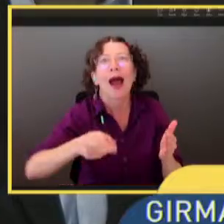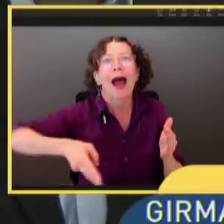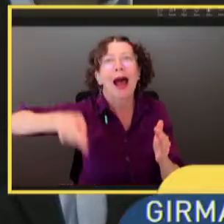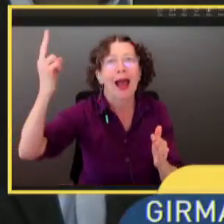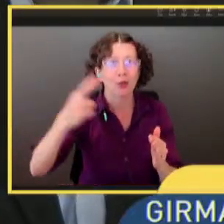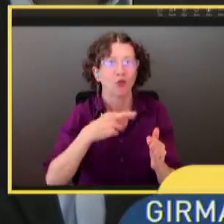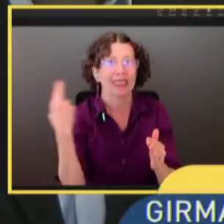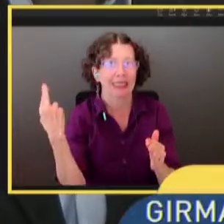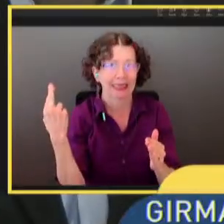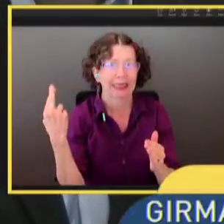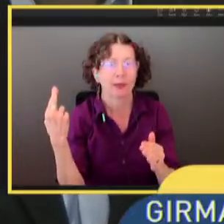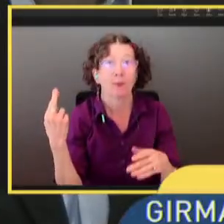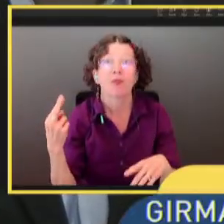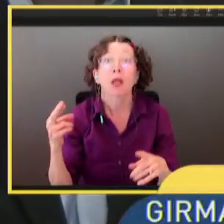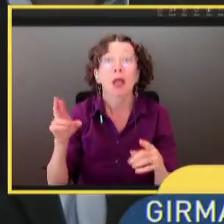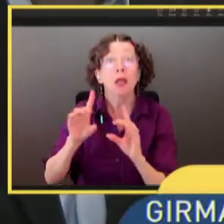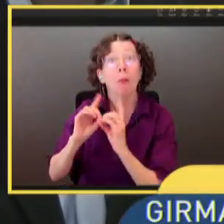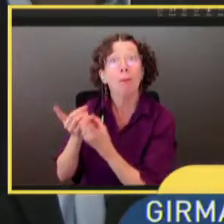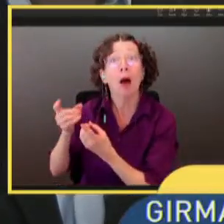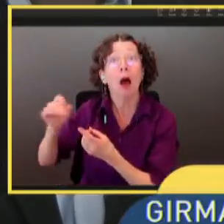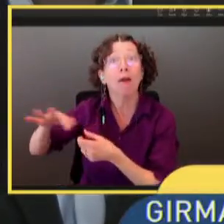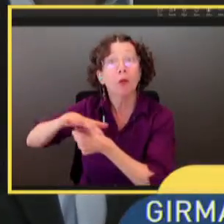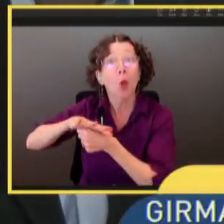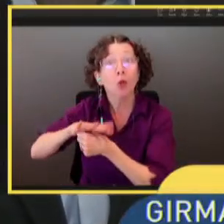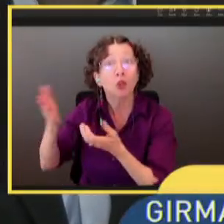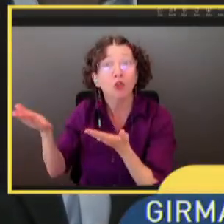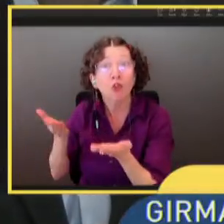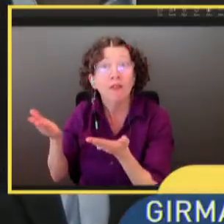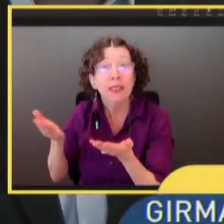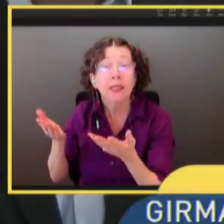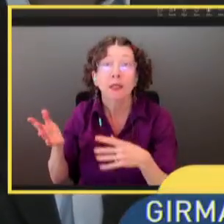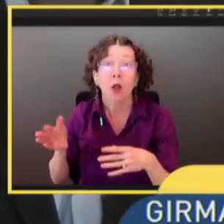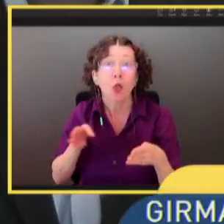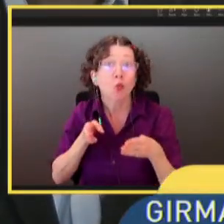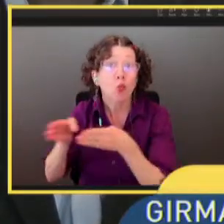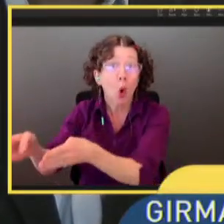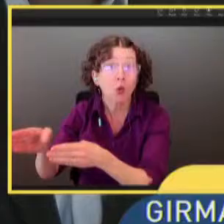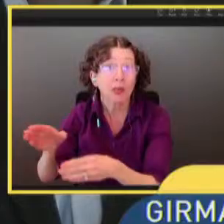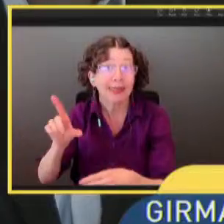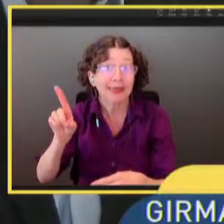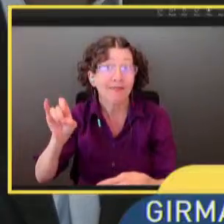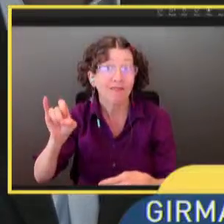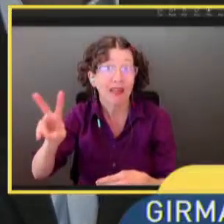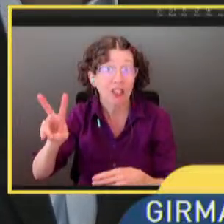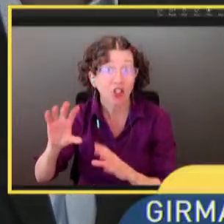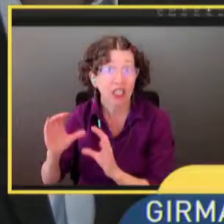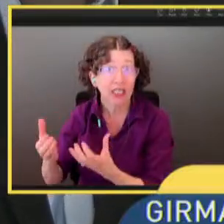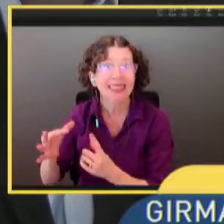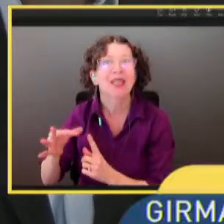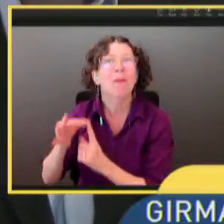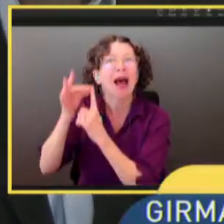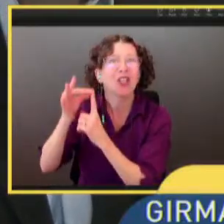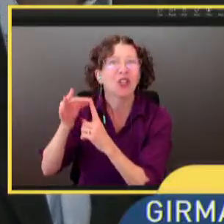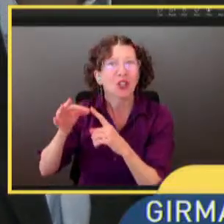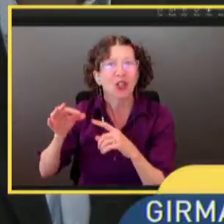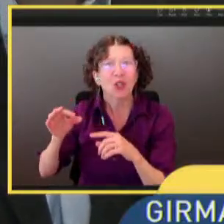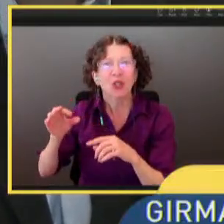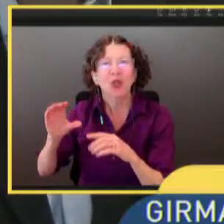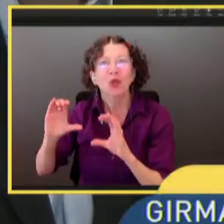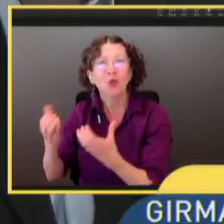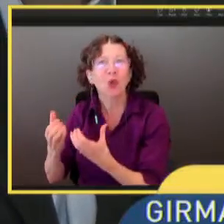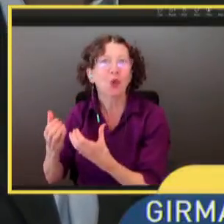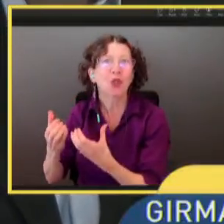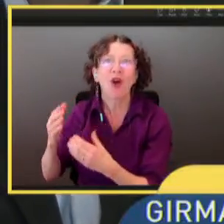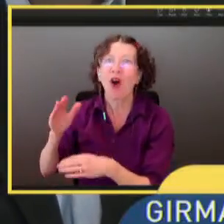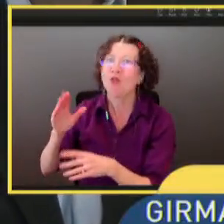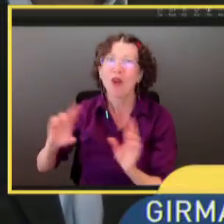fabric, and sandbags. All of this equipment, material, and staff will be deployed to staging areas located in close proximity to where